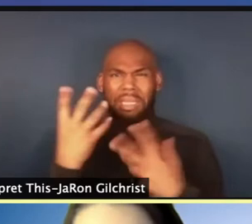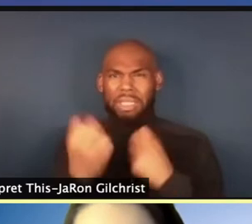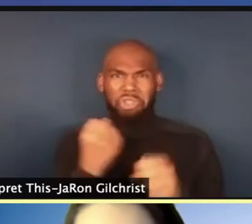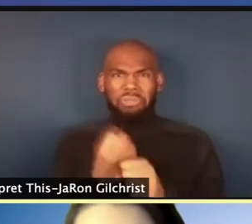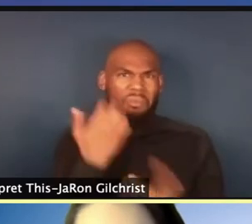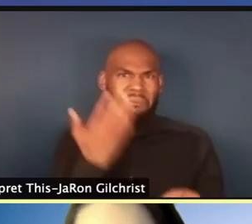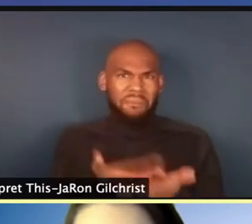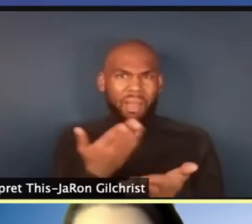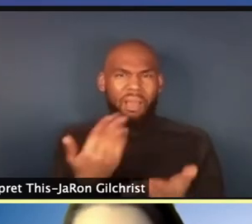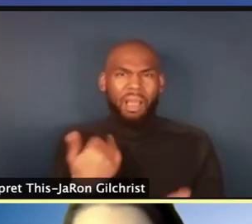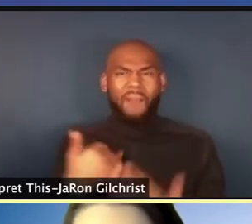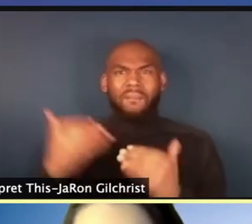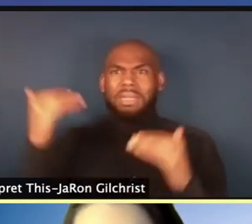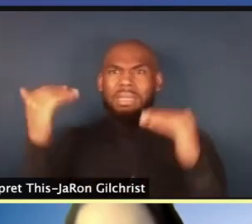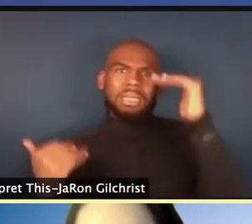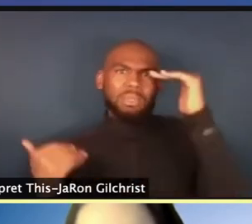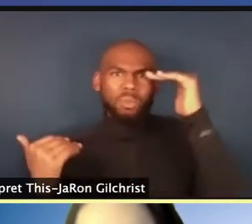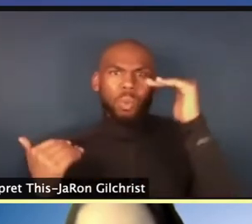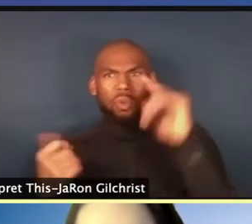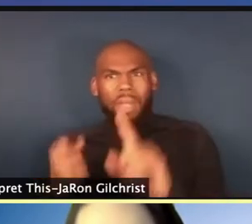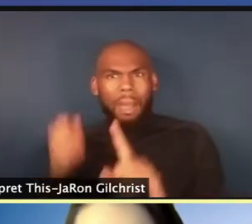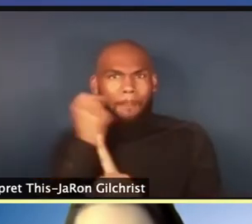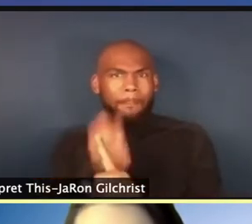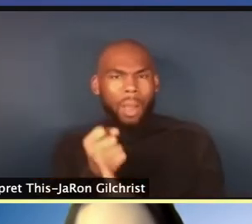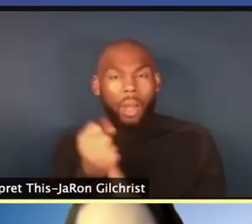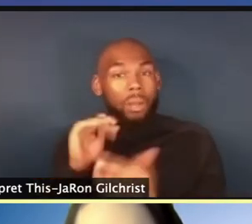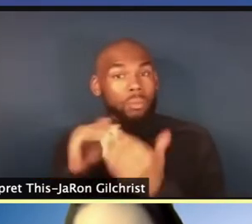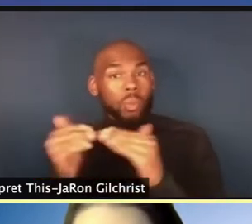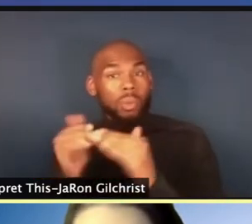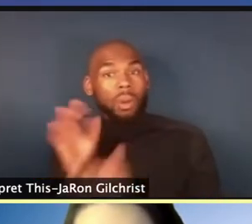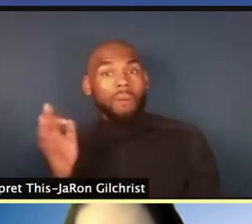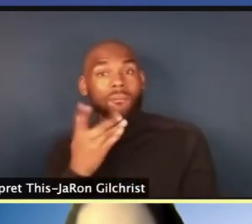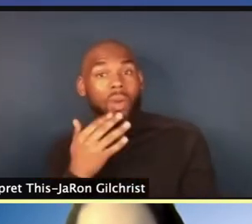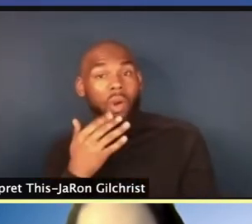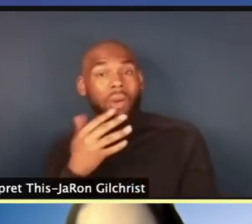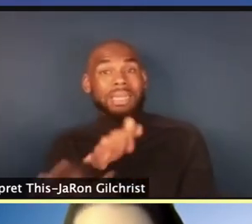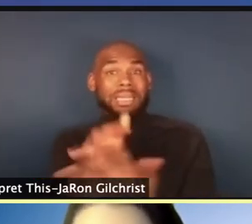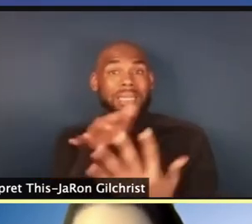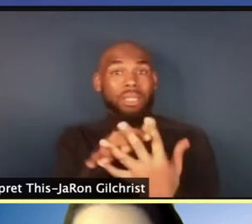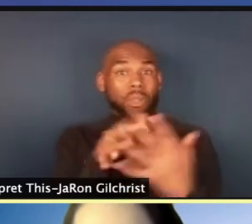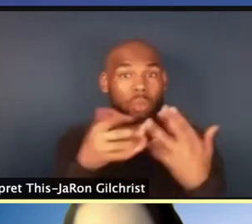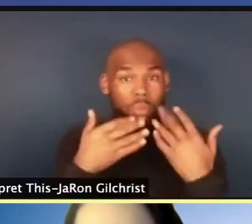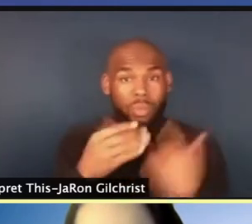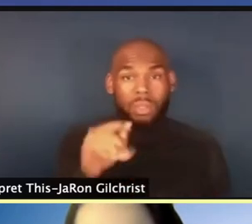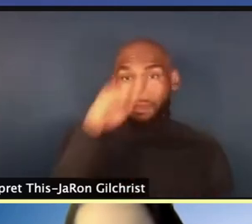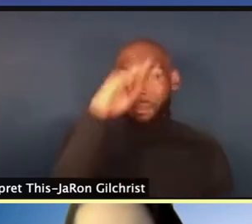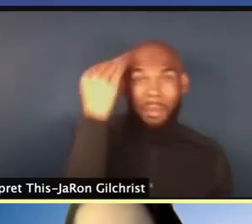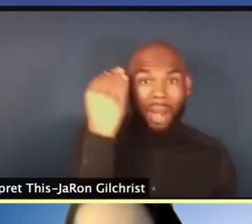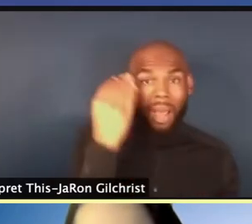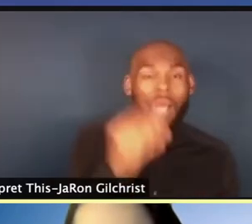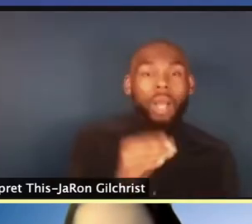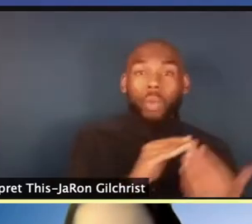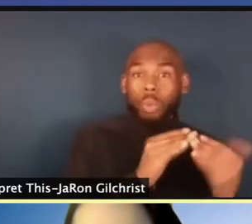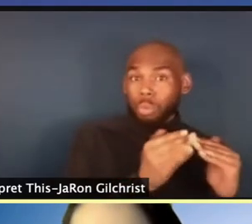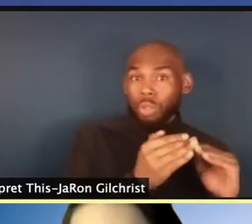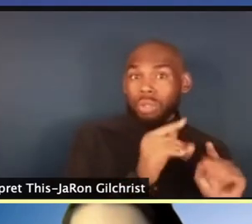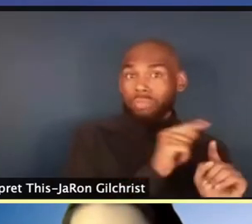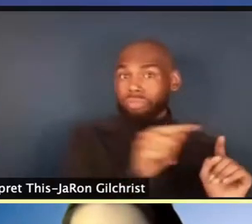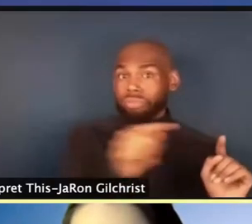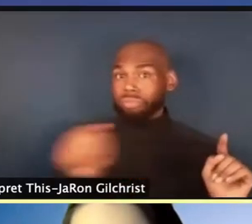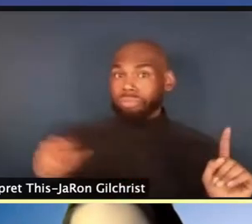are disproportionate impacts on communities of color, on Indigenous communities, on Black communities. So what we're